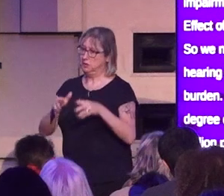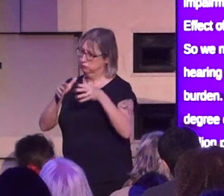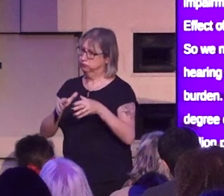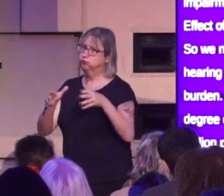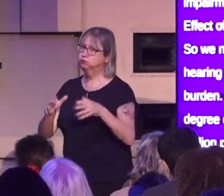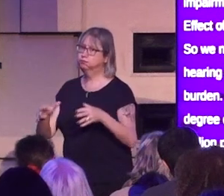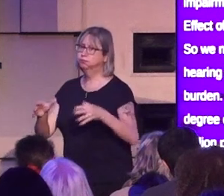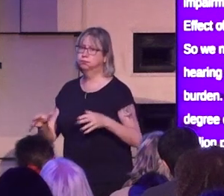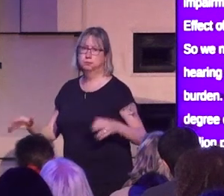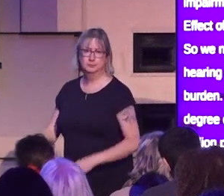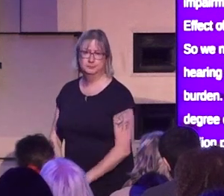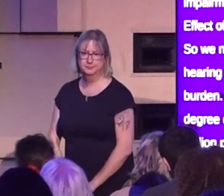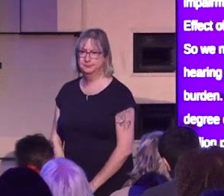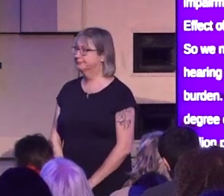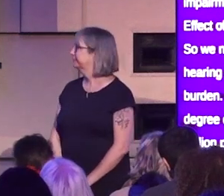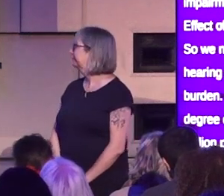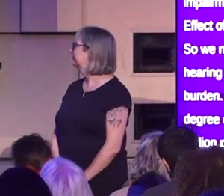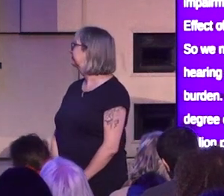population.